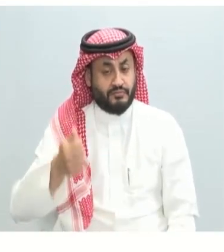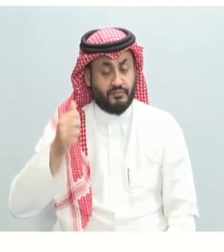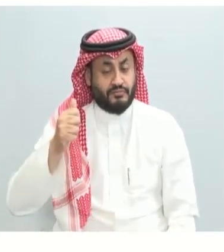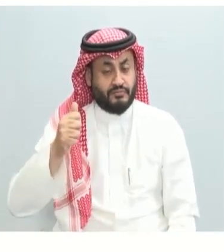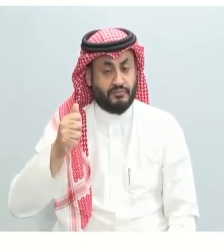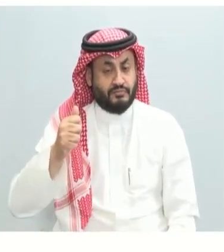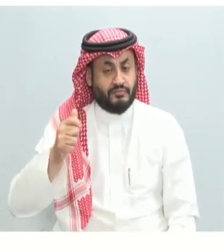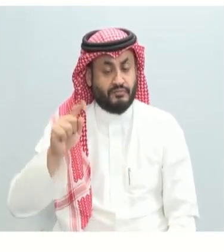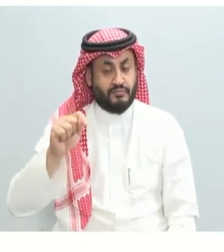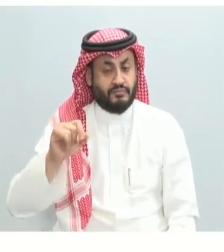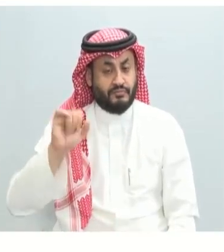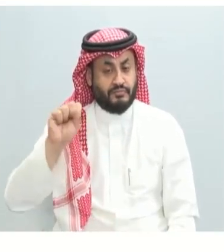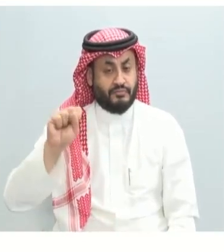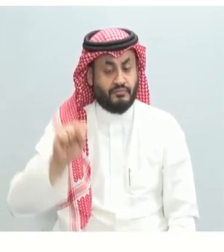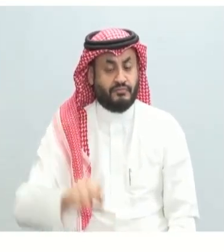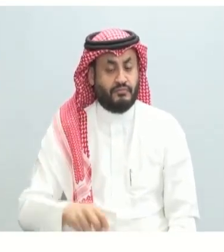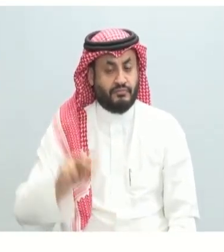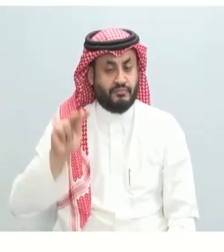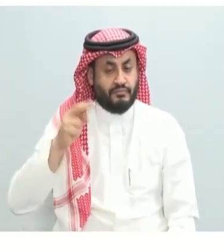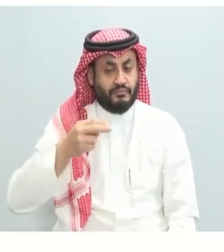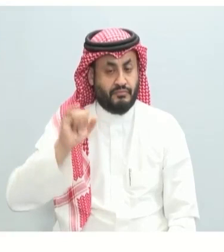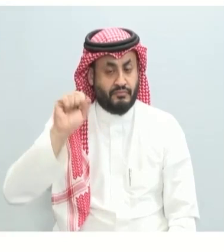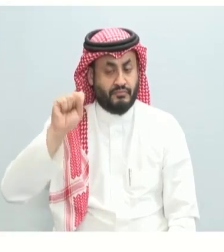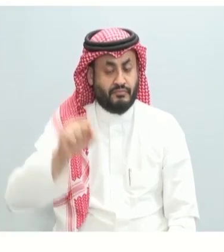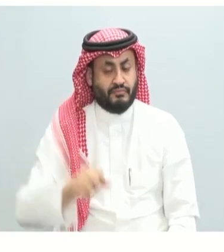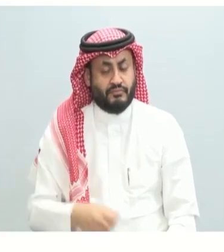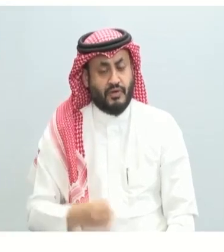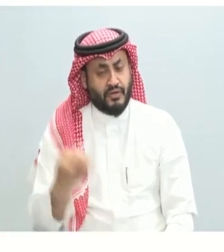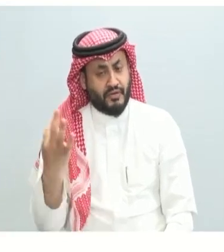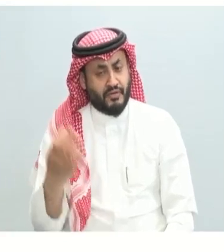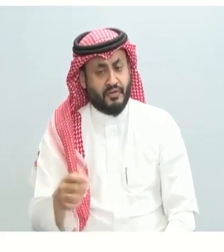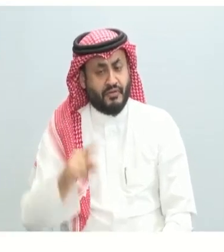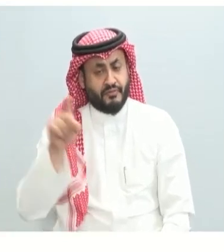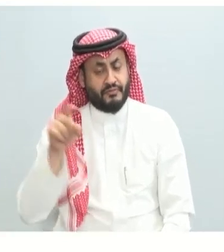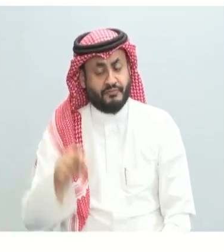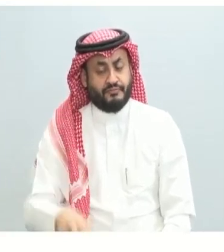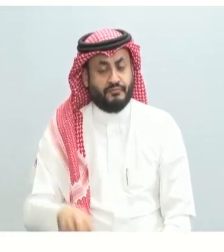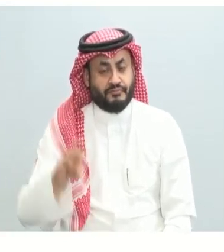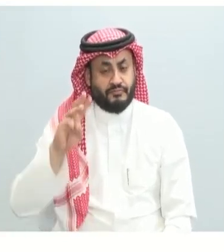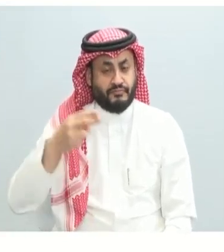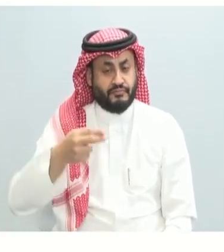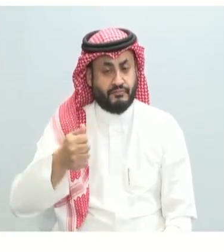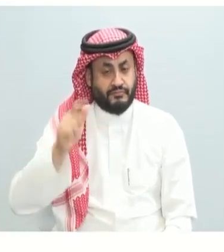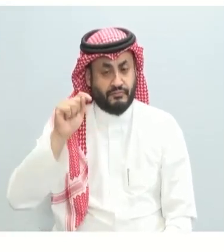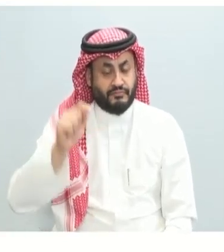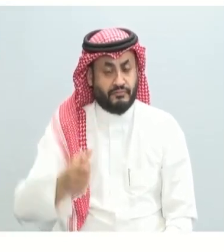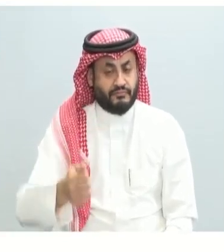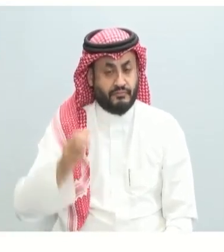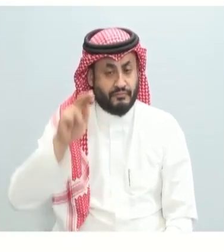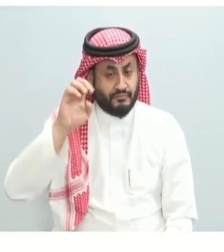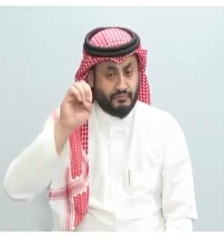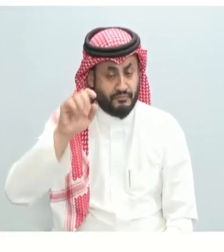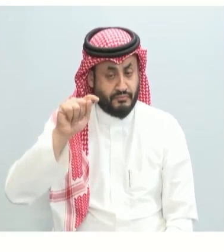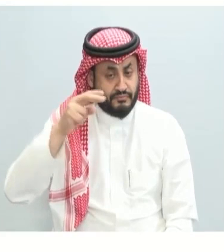a watch. And what are these? They are watches. They